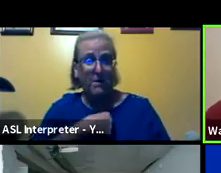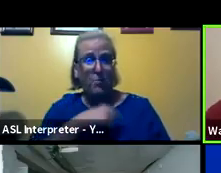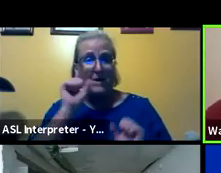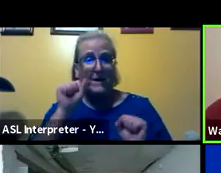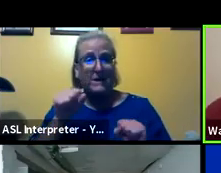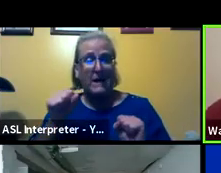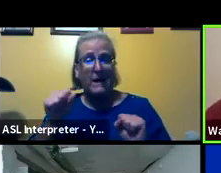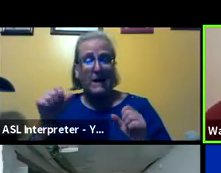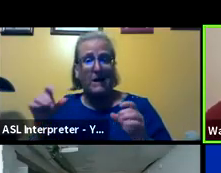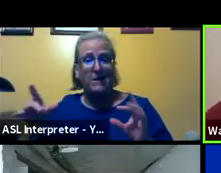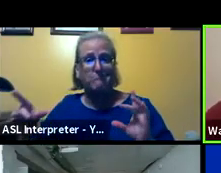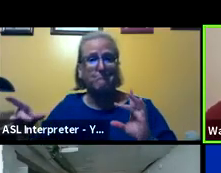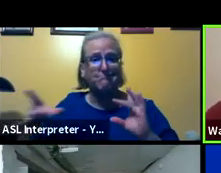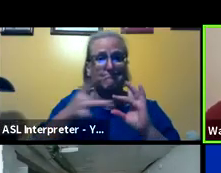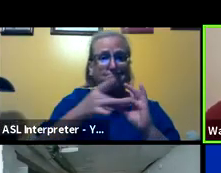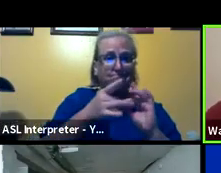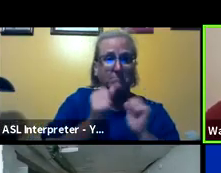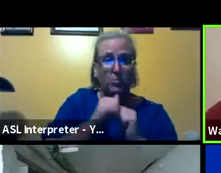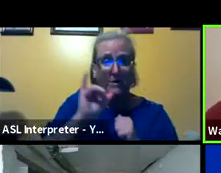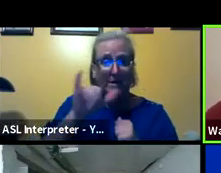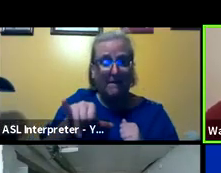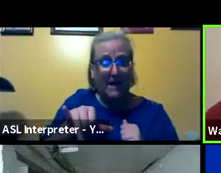in with this?